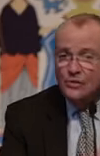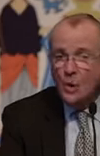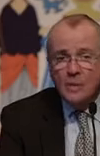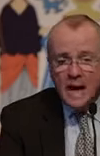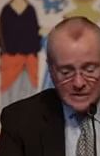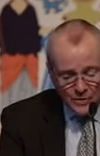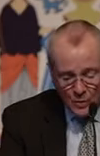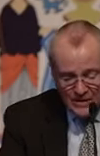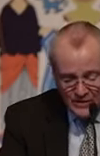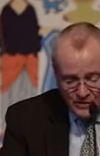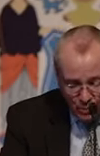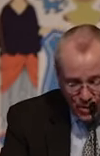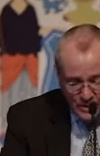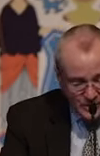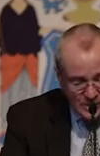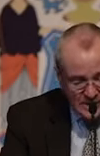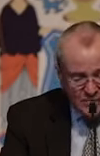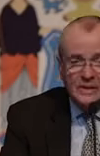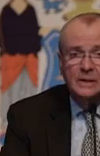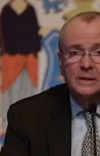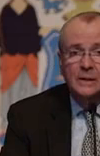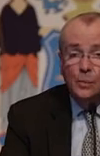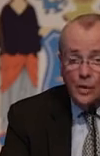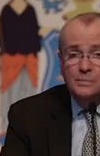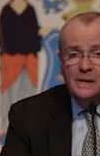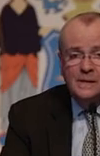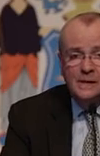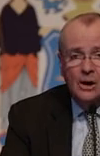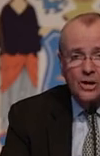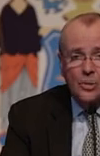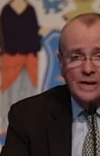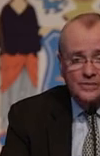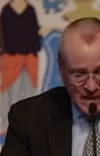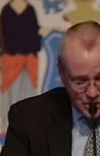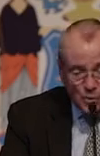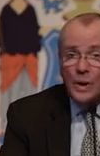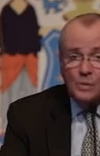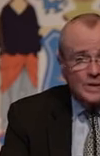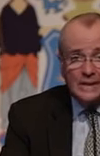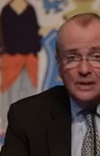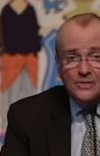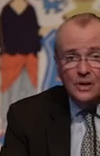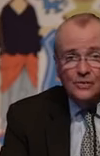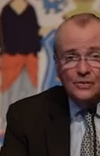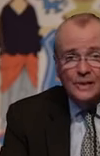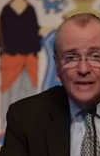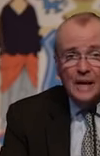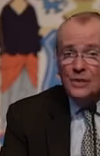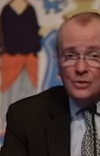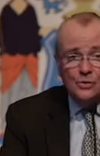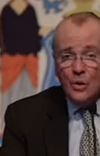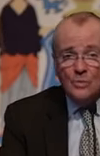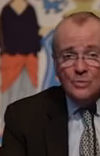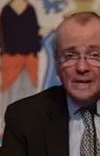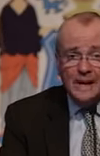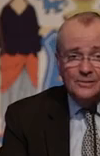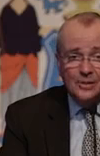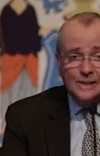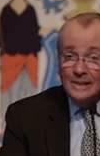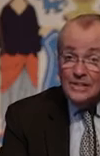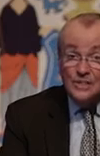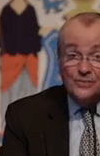because going back to the way things were and doing nothing would be our greatest danger. We will get there, folks, and the new normal may